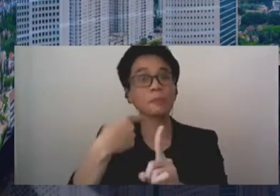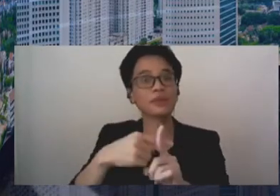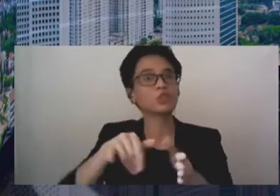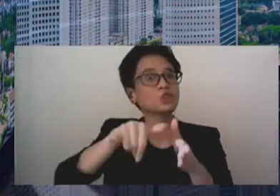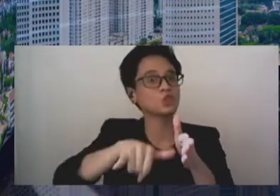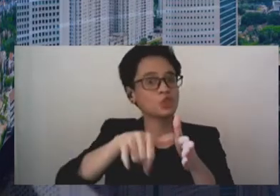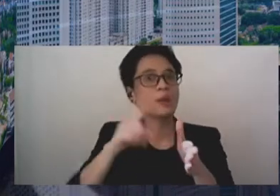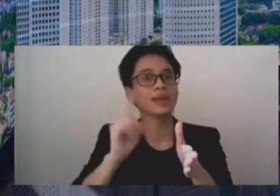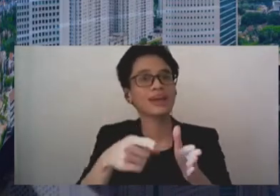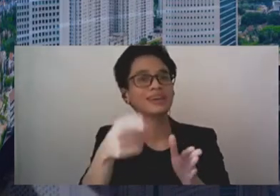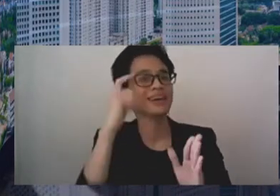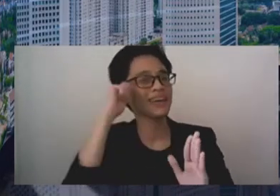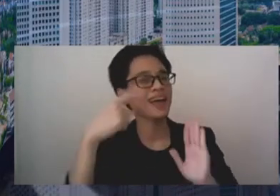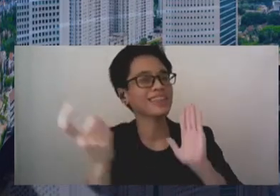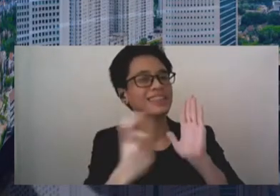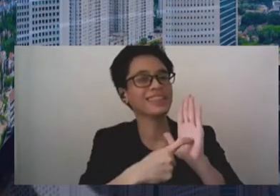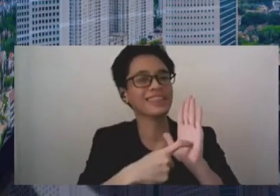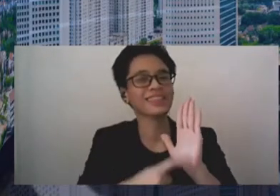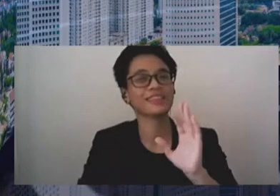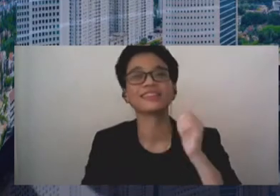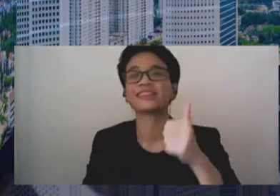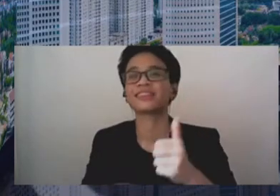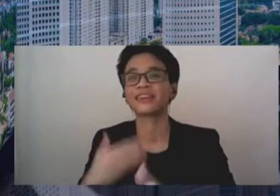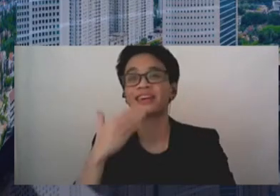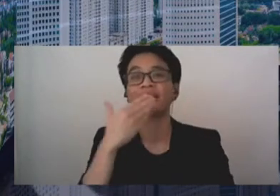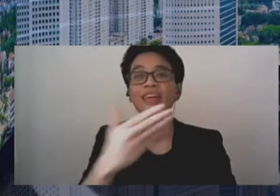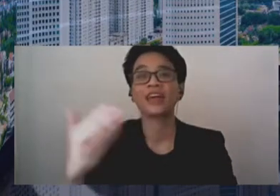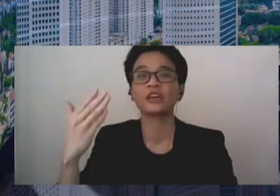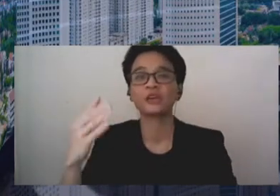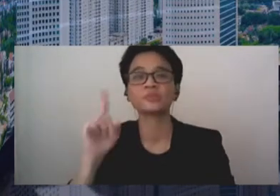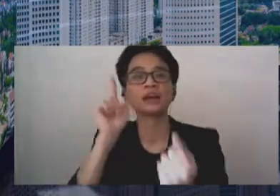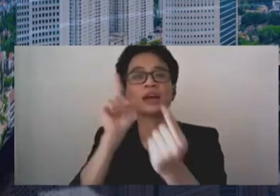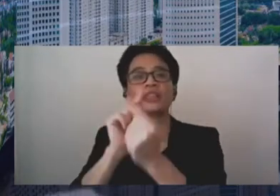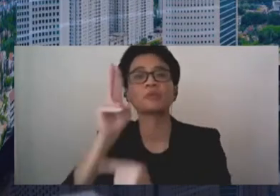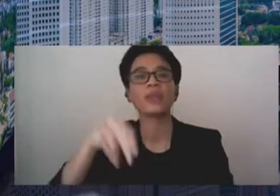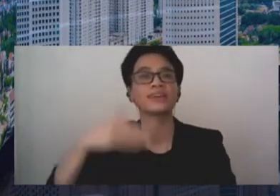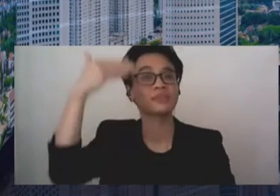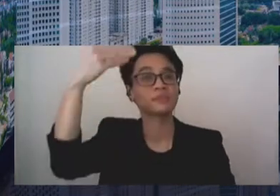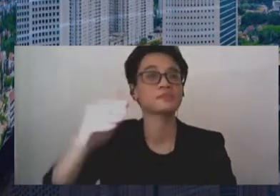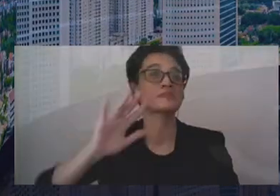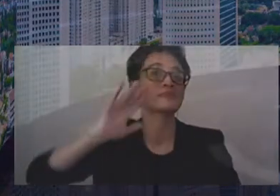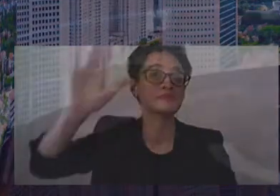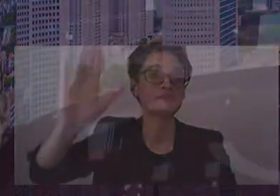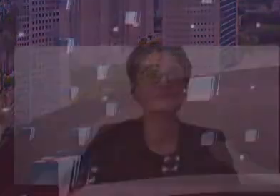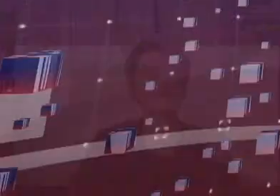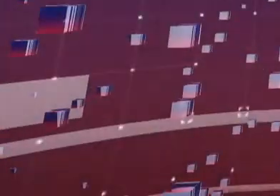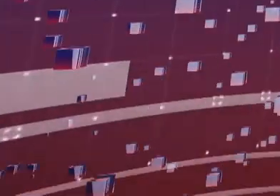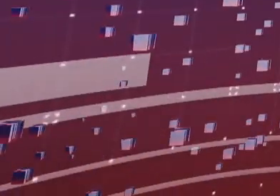subscribe. All right, thank you everyone. And see you guys in the next At America's event. Bye.